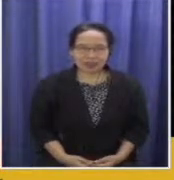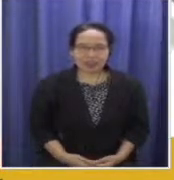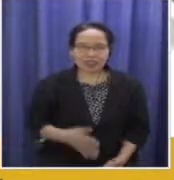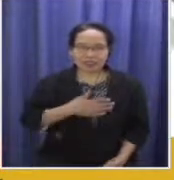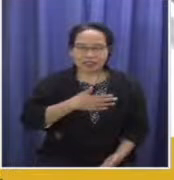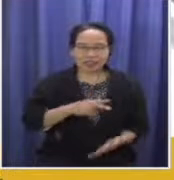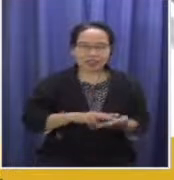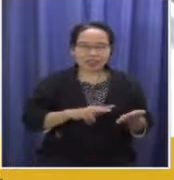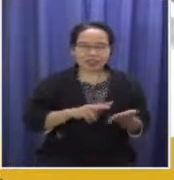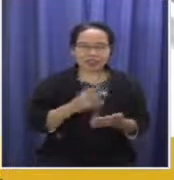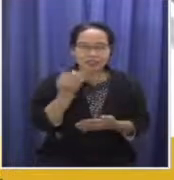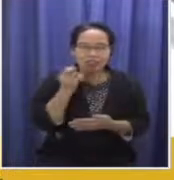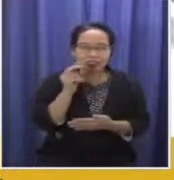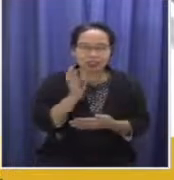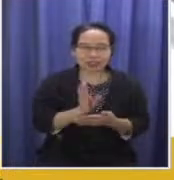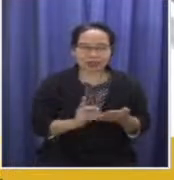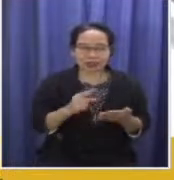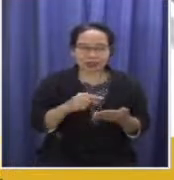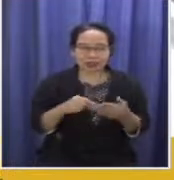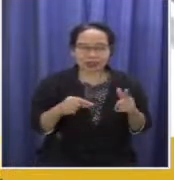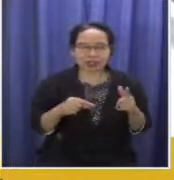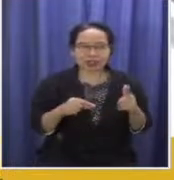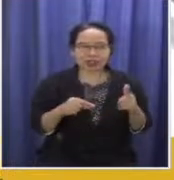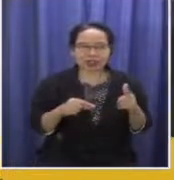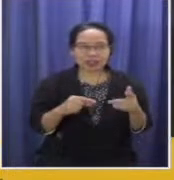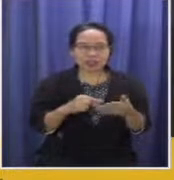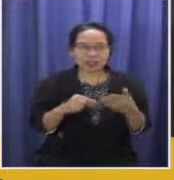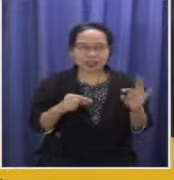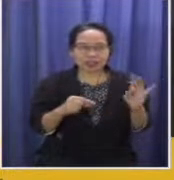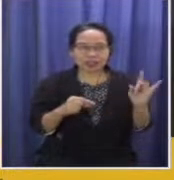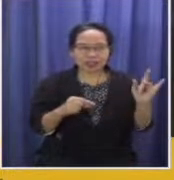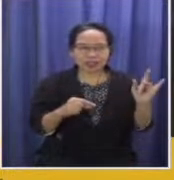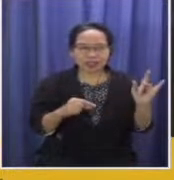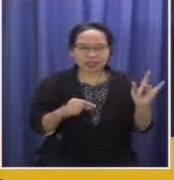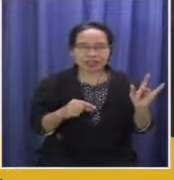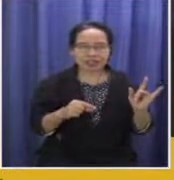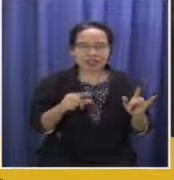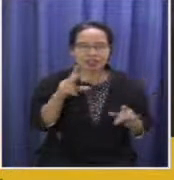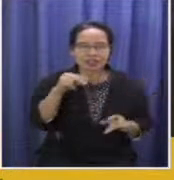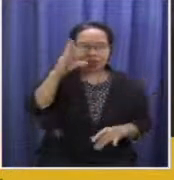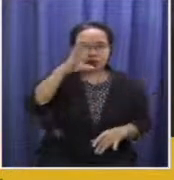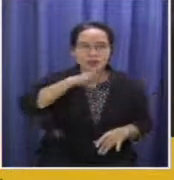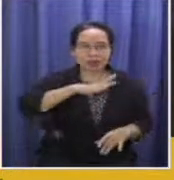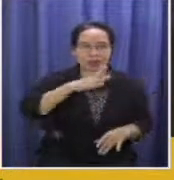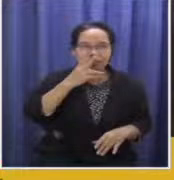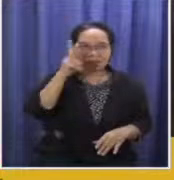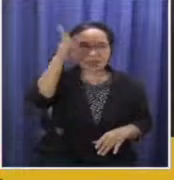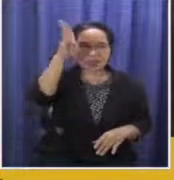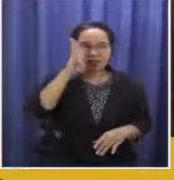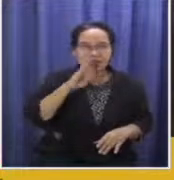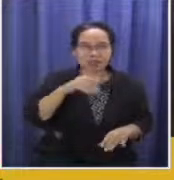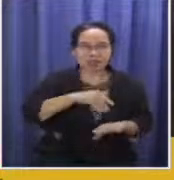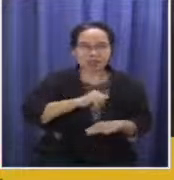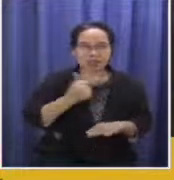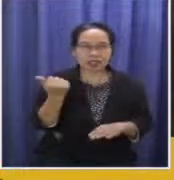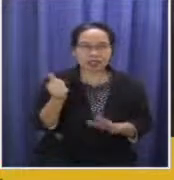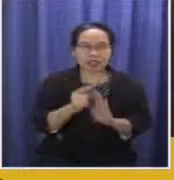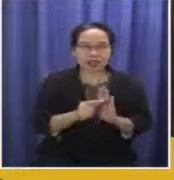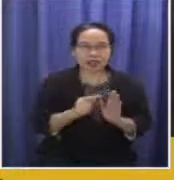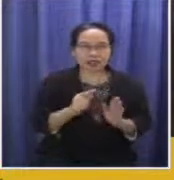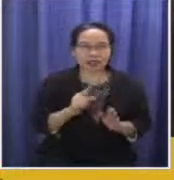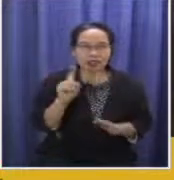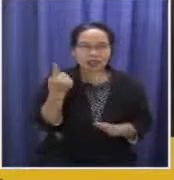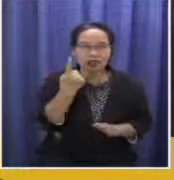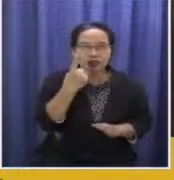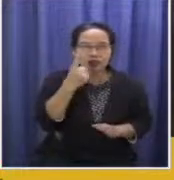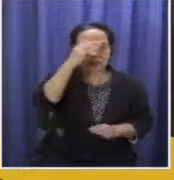us read John chapter 1 verse 18. No one hath seen God at any